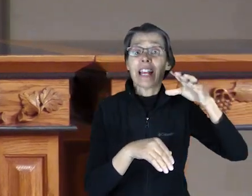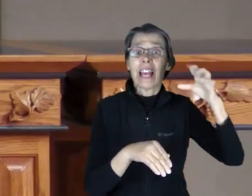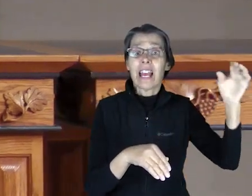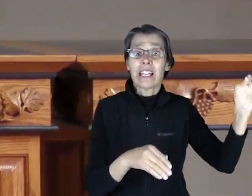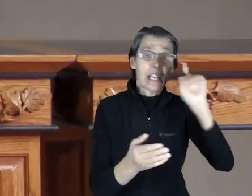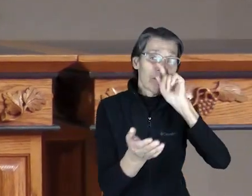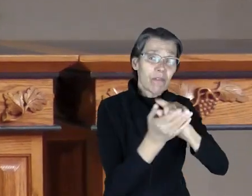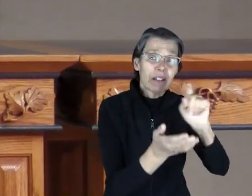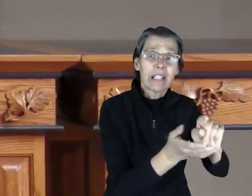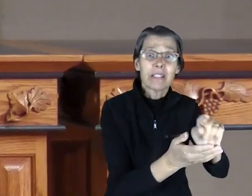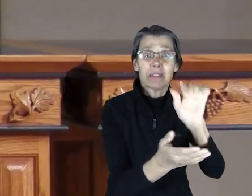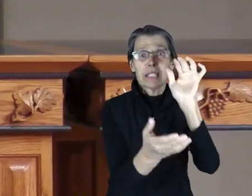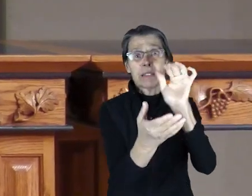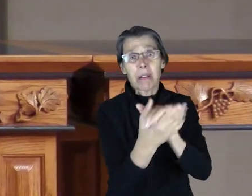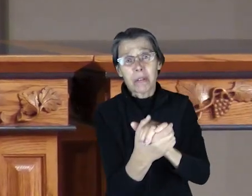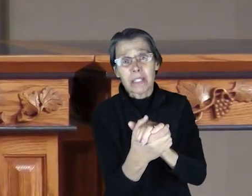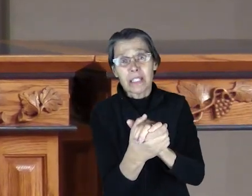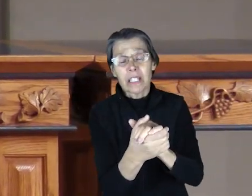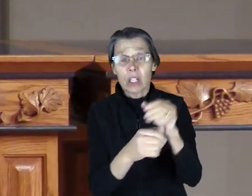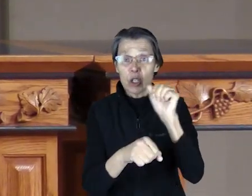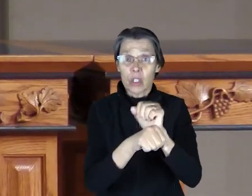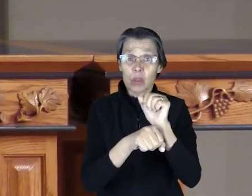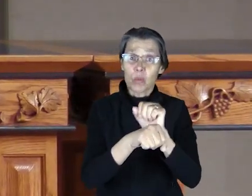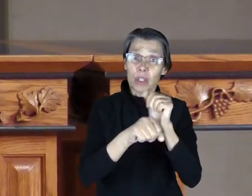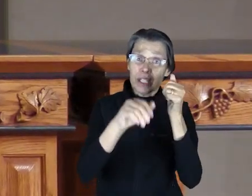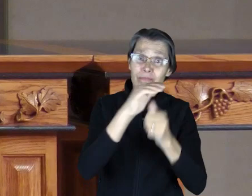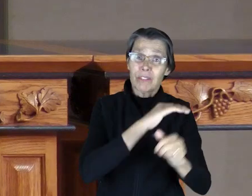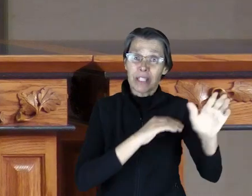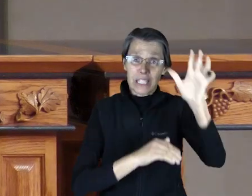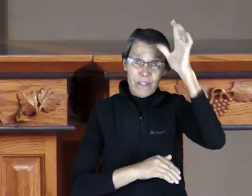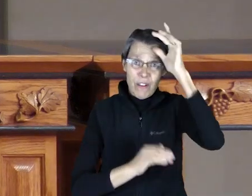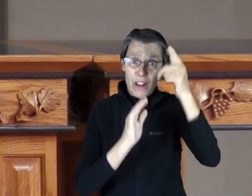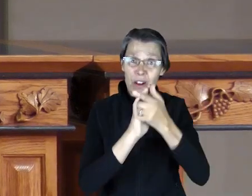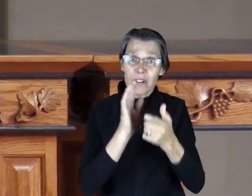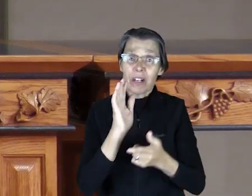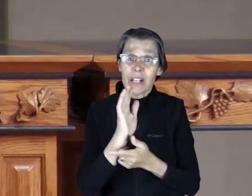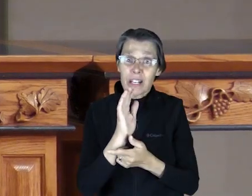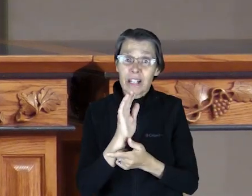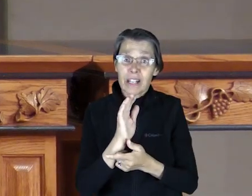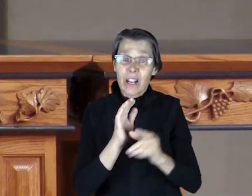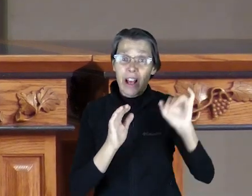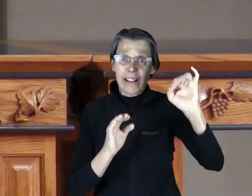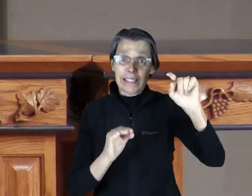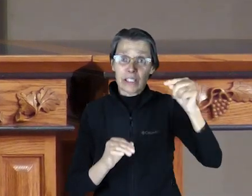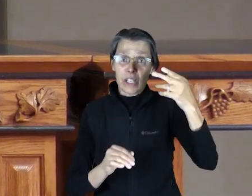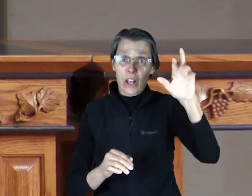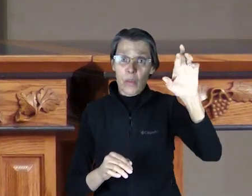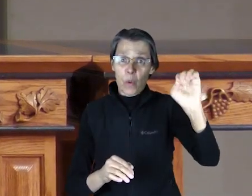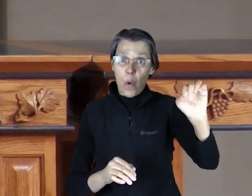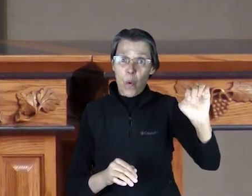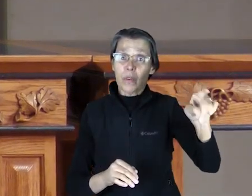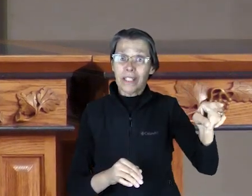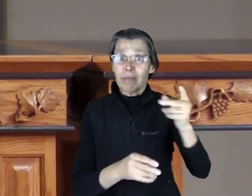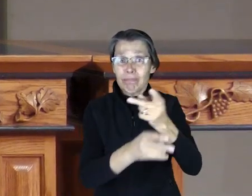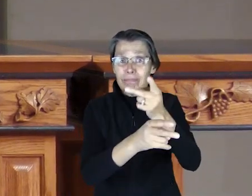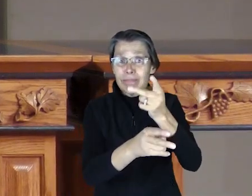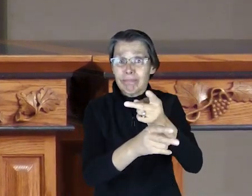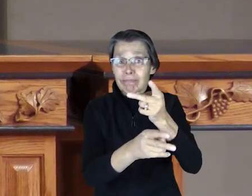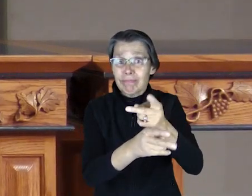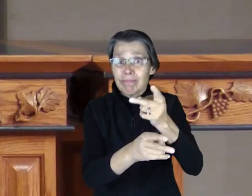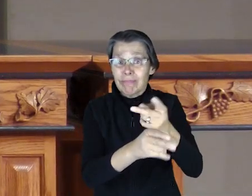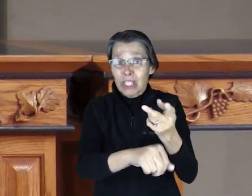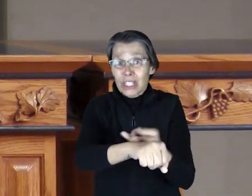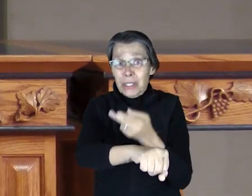tending sheep. You know, maybe it wasn't the most important job in the world, but it also didn't put him in the crosshairs